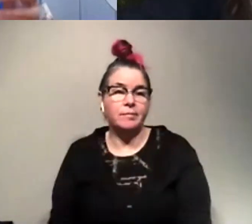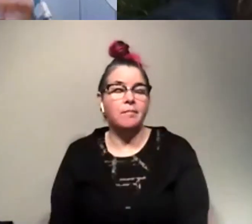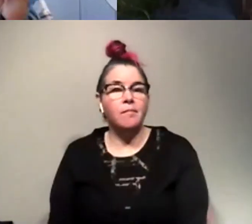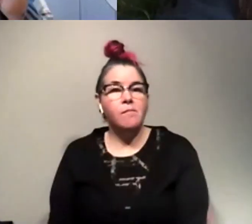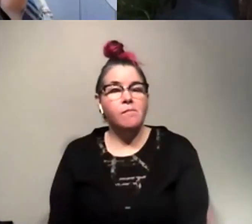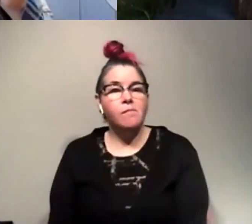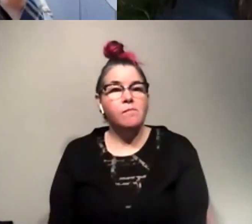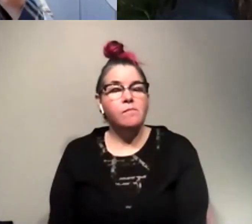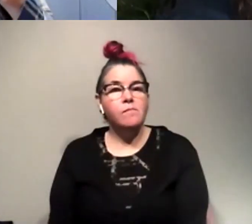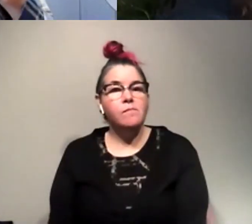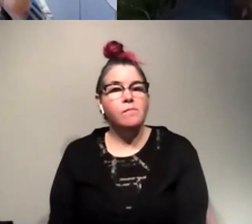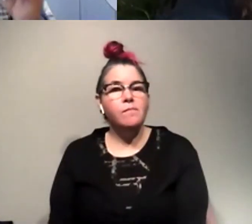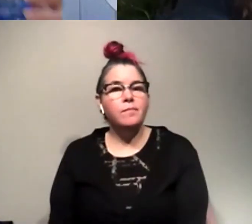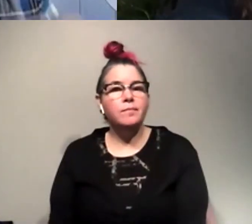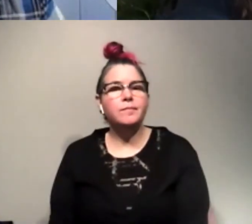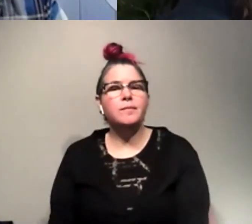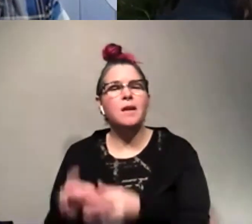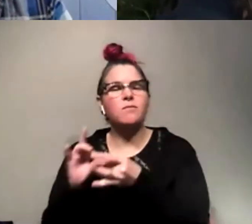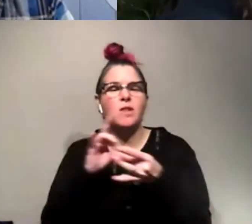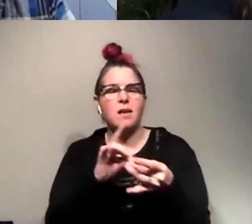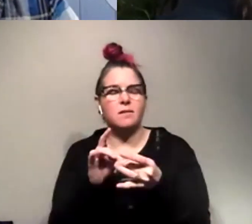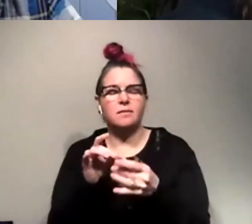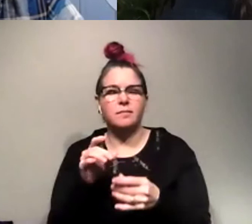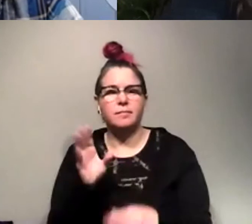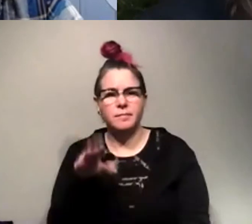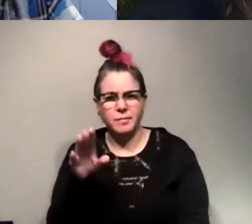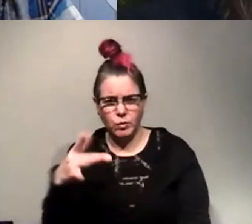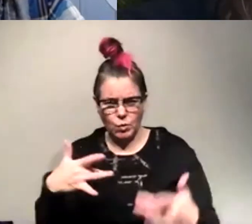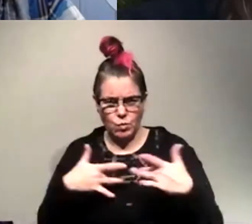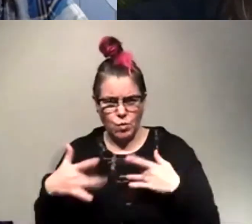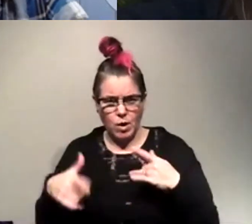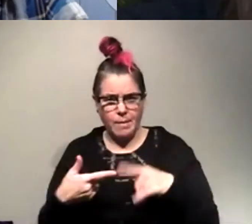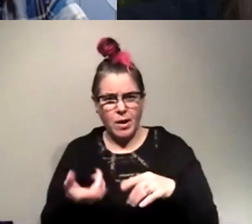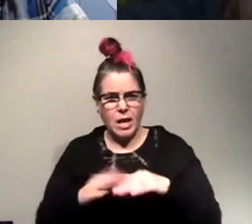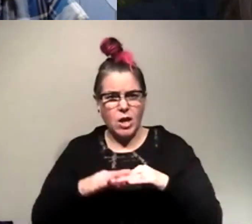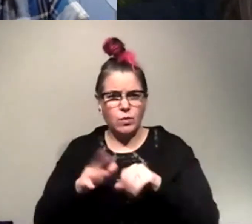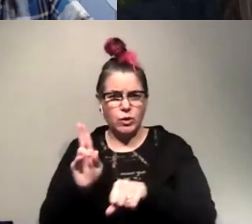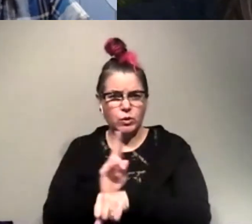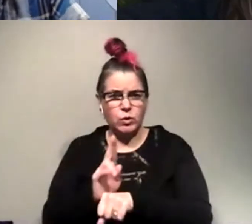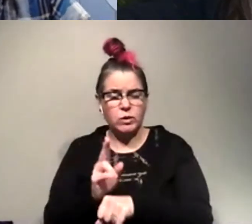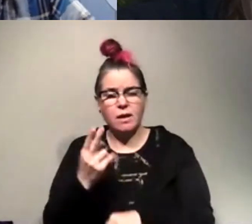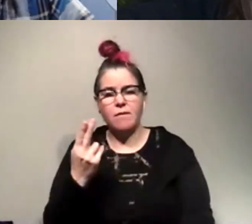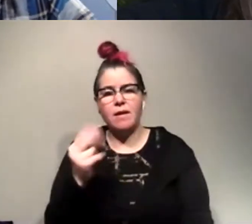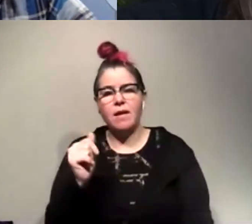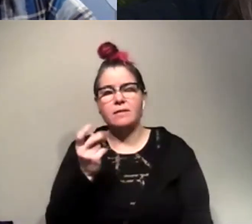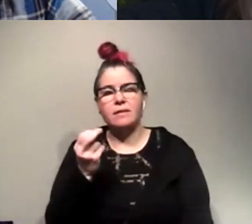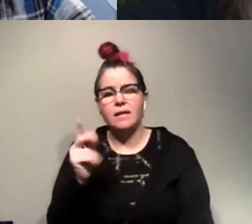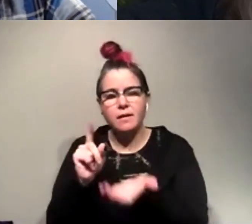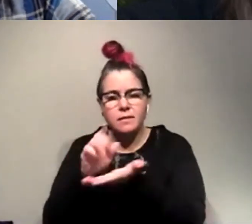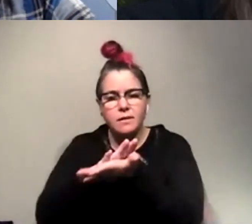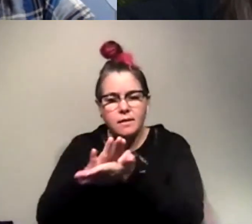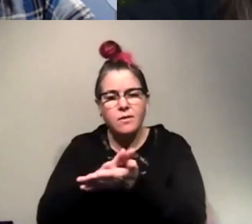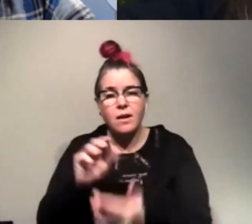So then kind of like a related question to that, are you worried about the increased use of hand sanitizer or antibiotic